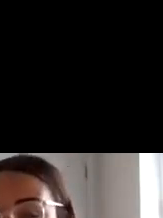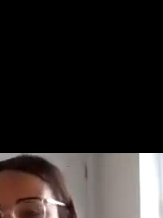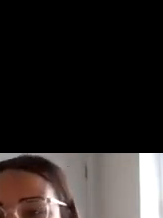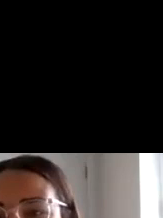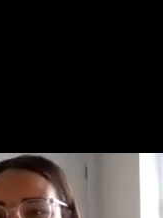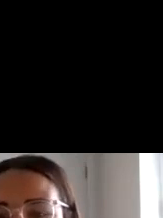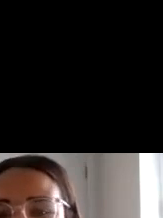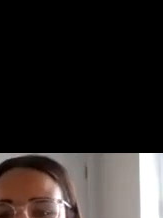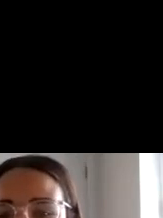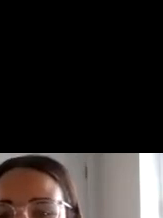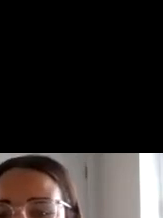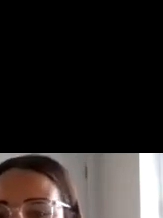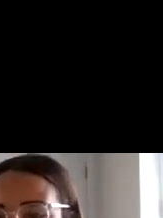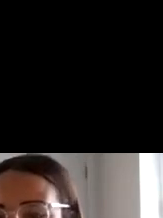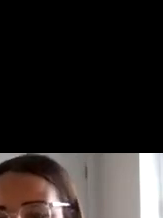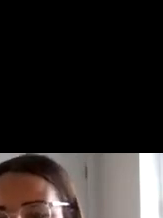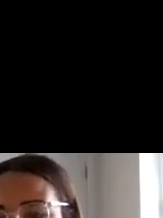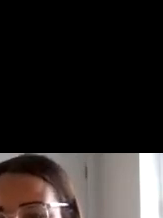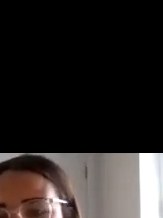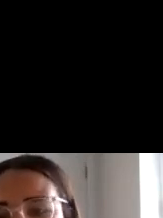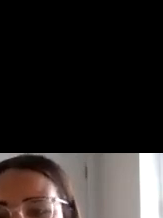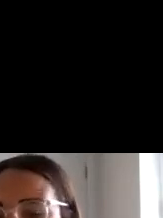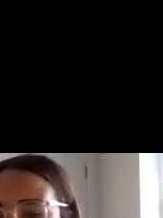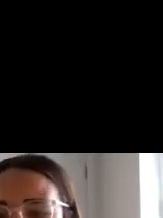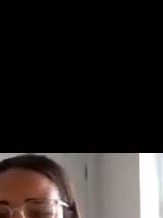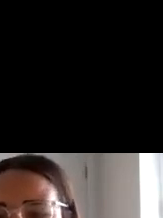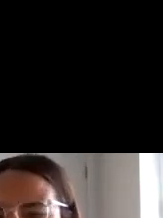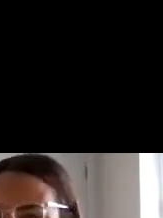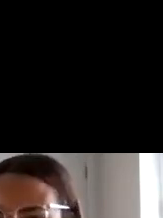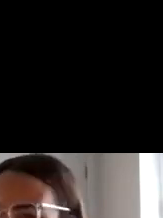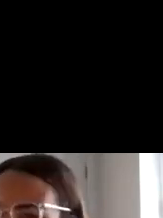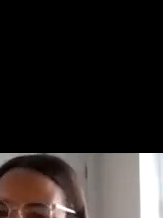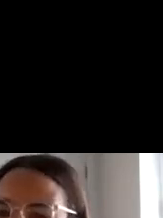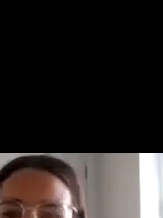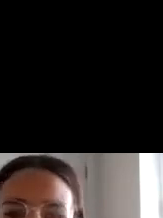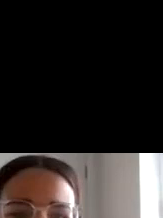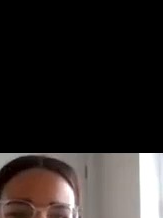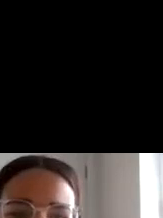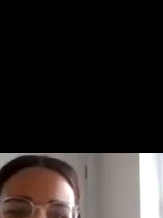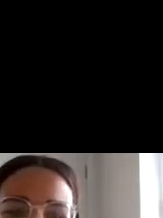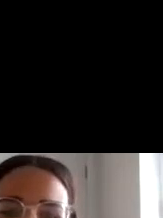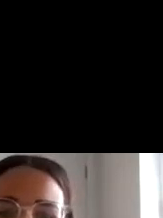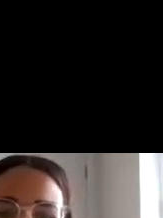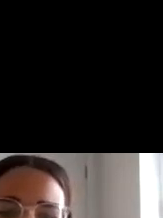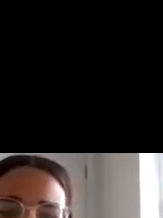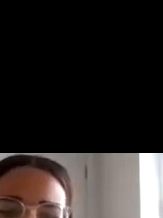Personally, before joining ATtherapy, I've been following these webinars for a while and I've always felt like I've learned something